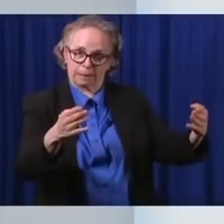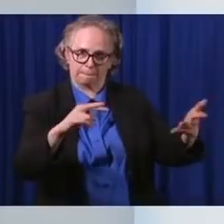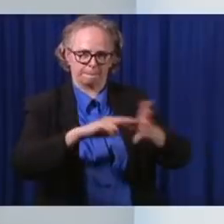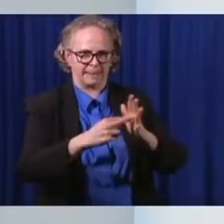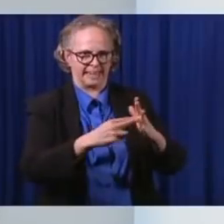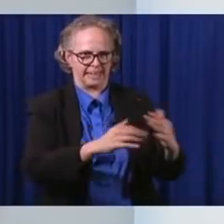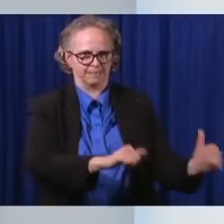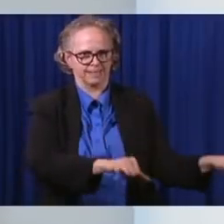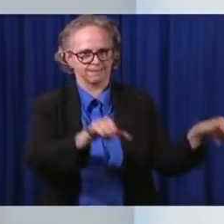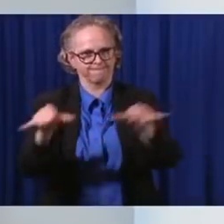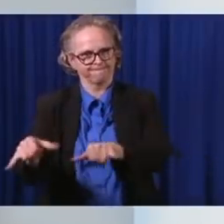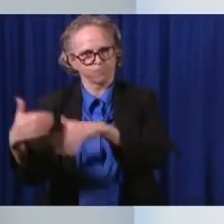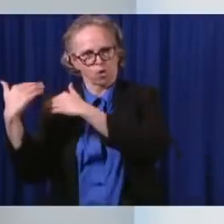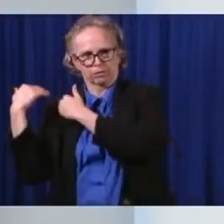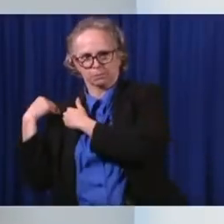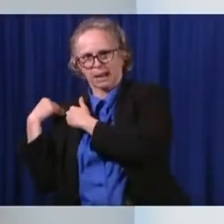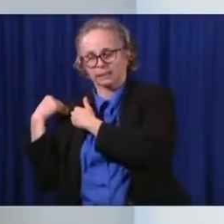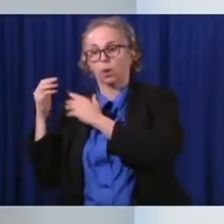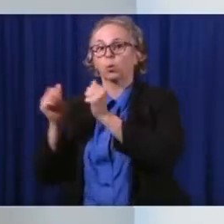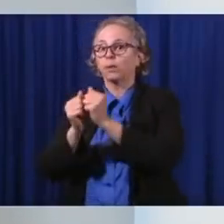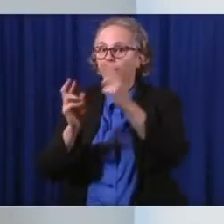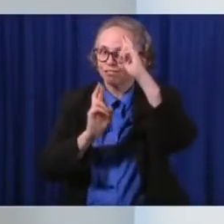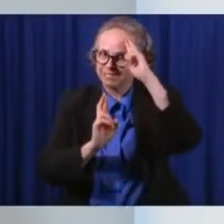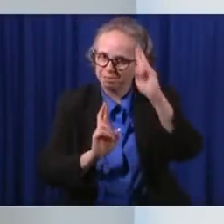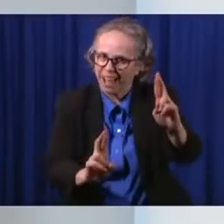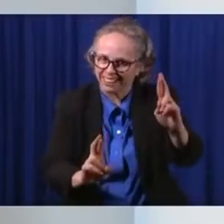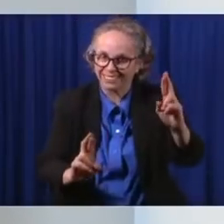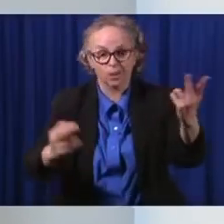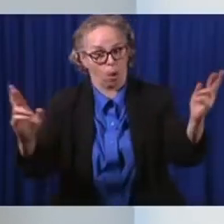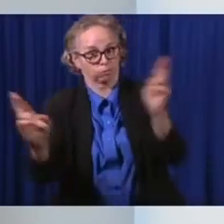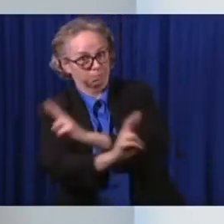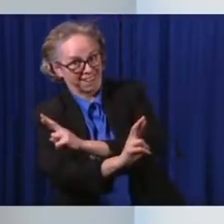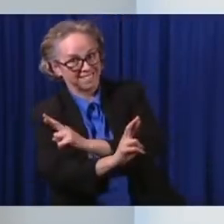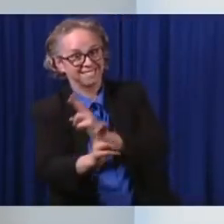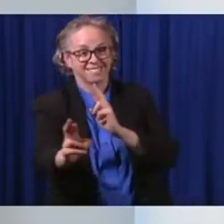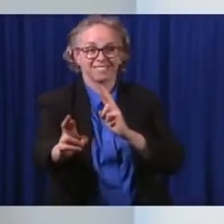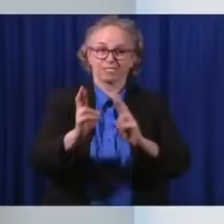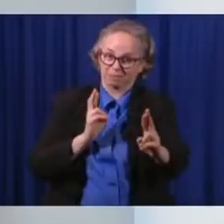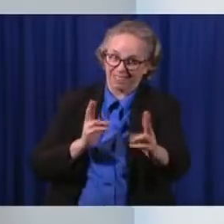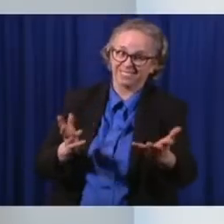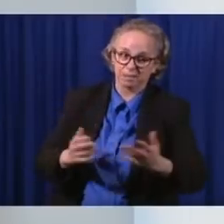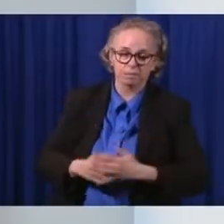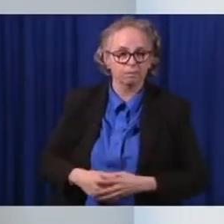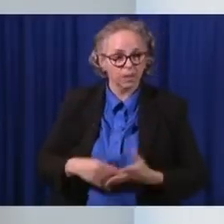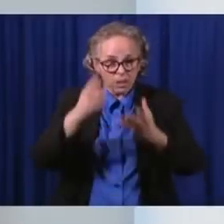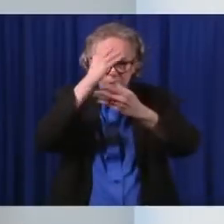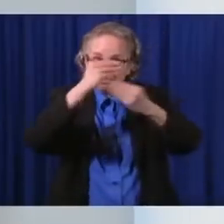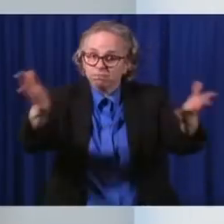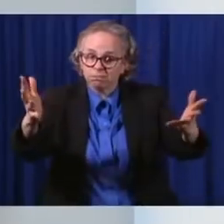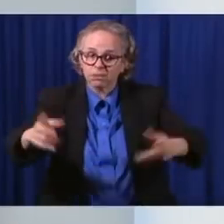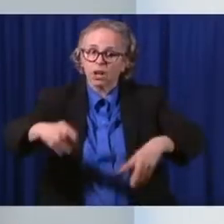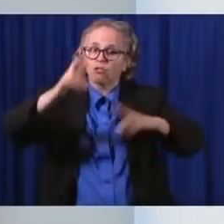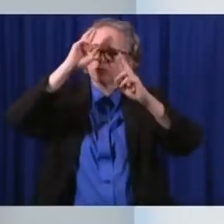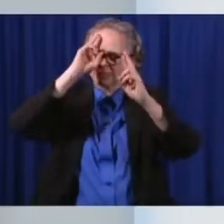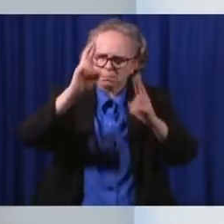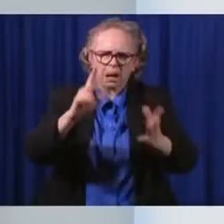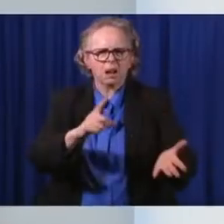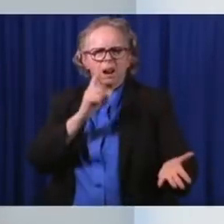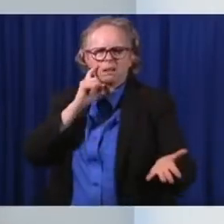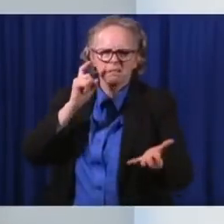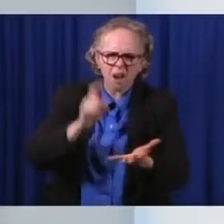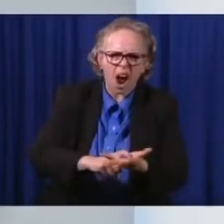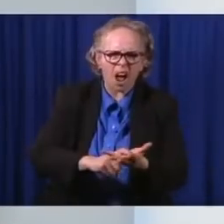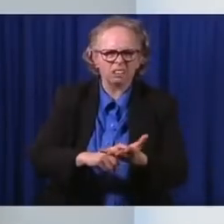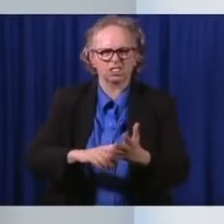other, and we want you to know that we respect and acknowledge the tremendous challenges that the COVID pandemic